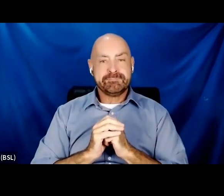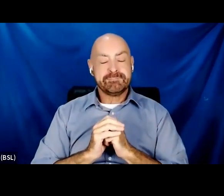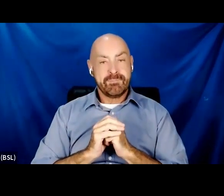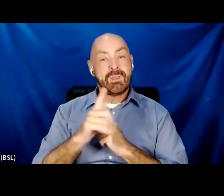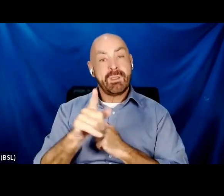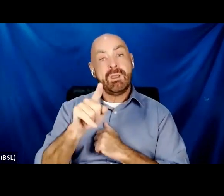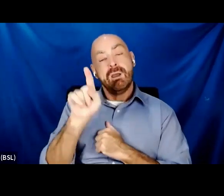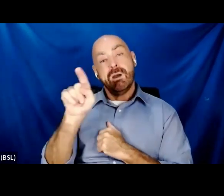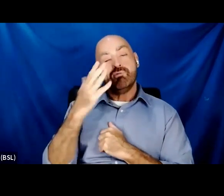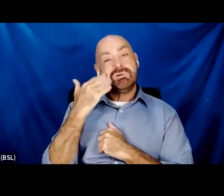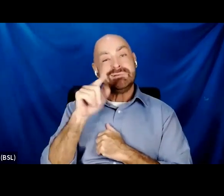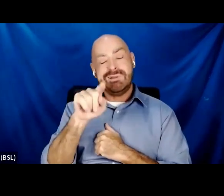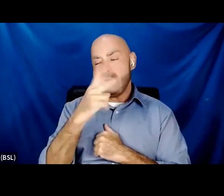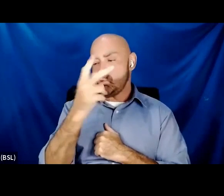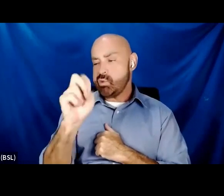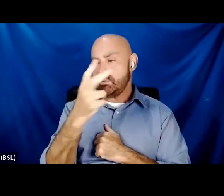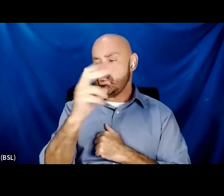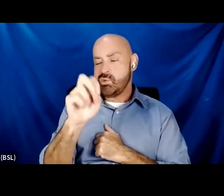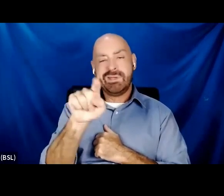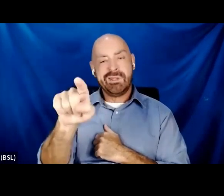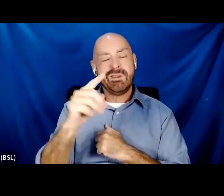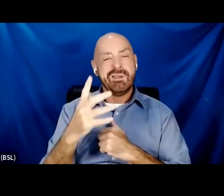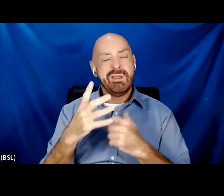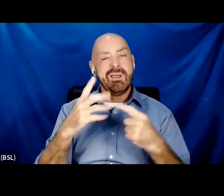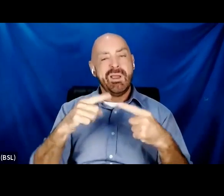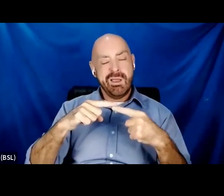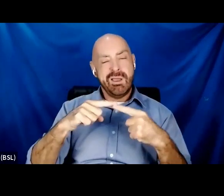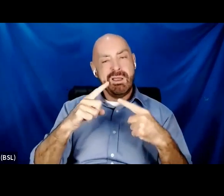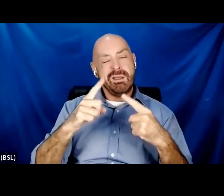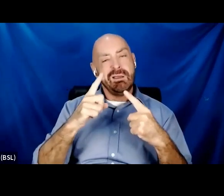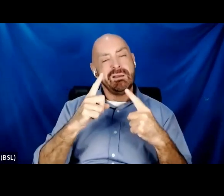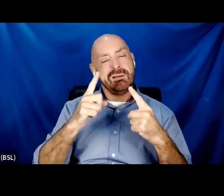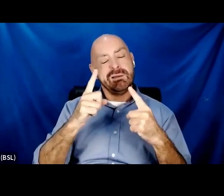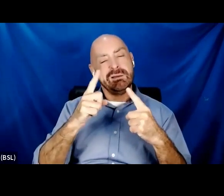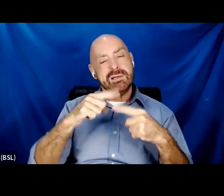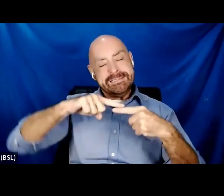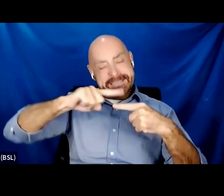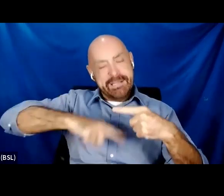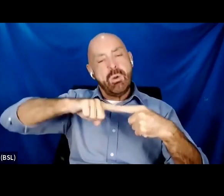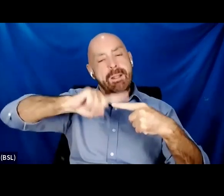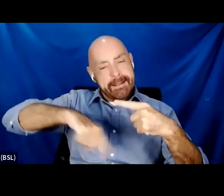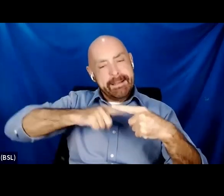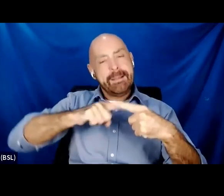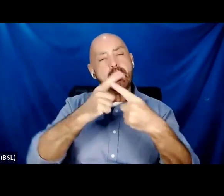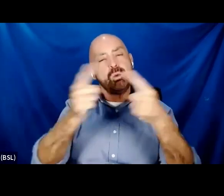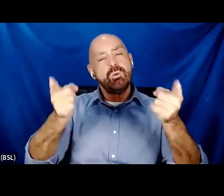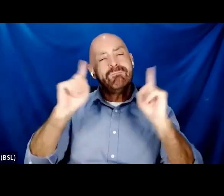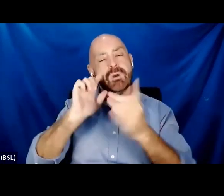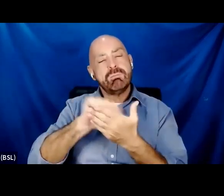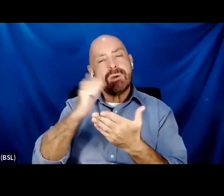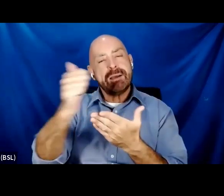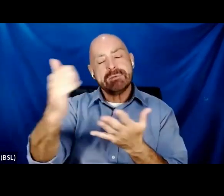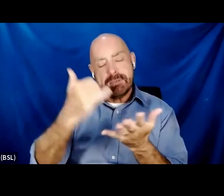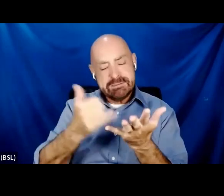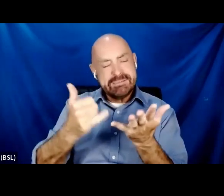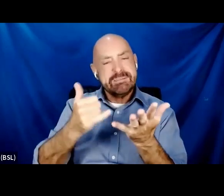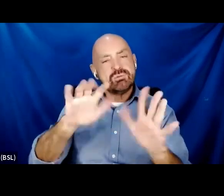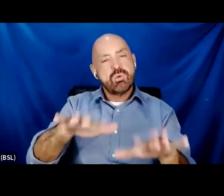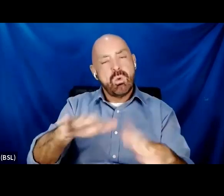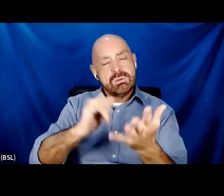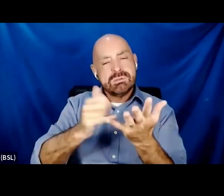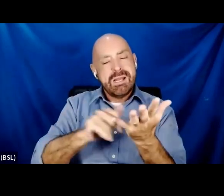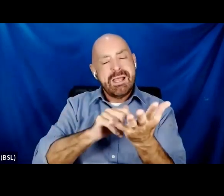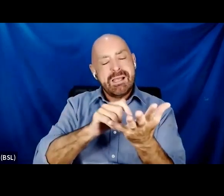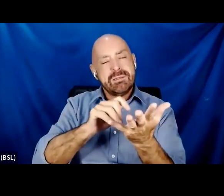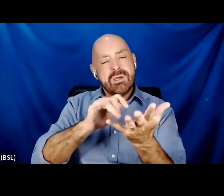Recently, in 2020, with Yale University Press, he published Slow Down, The End of the